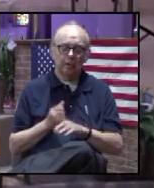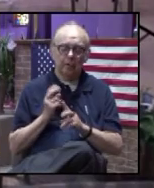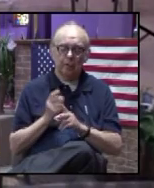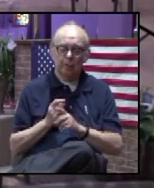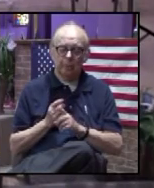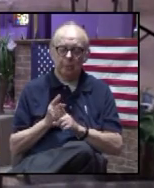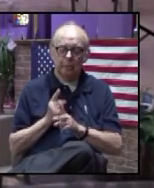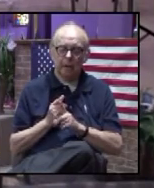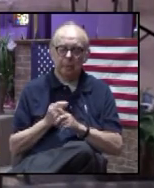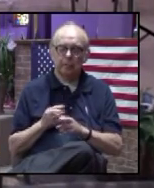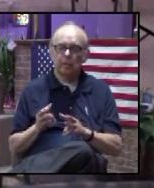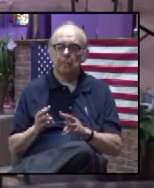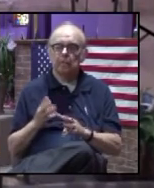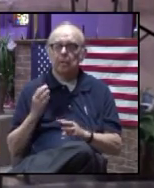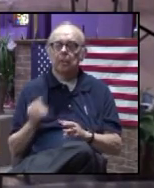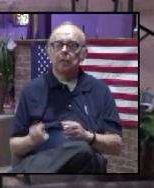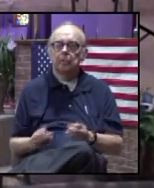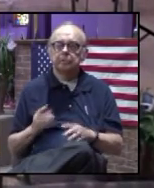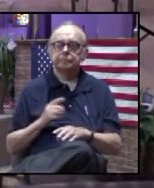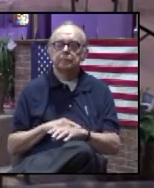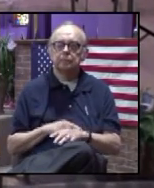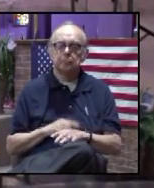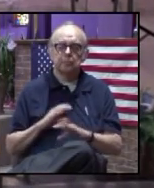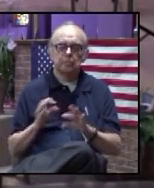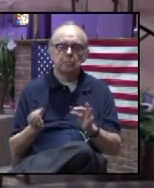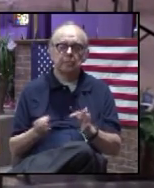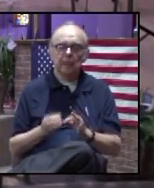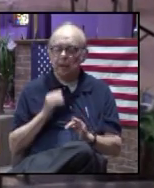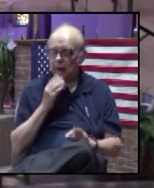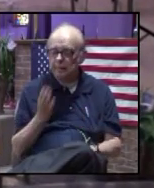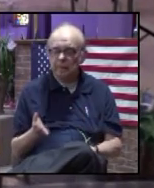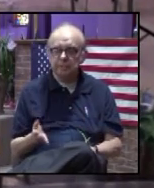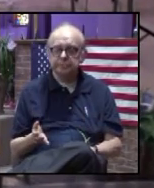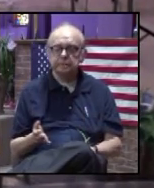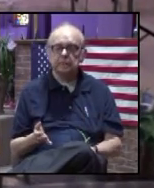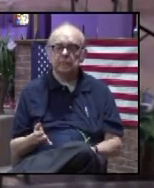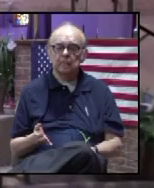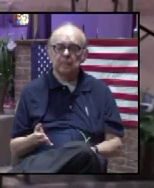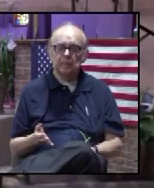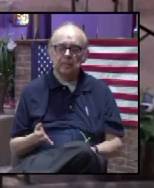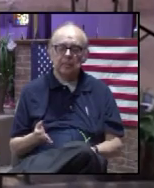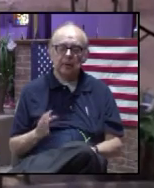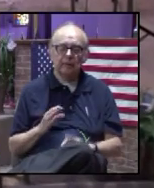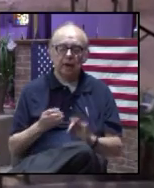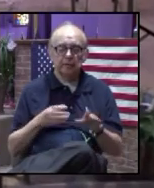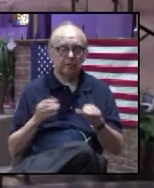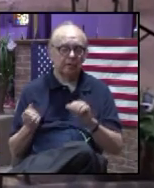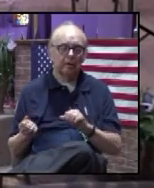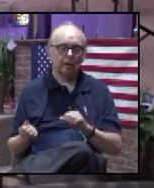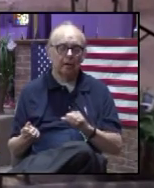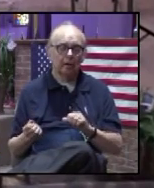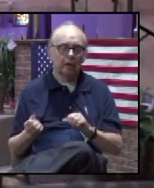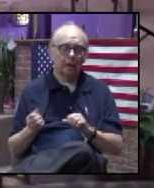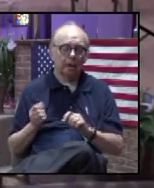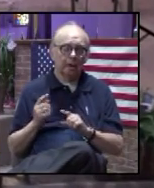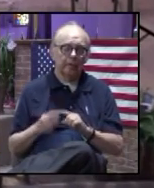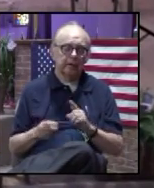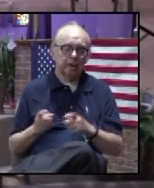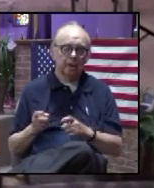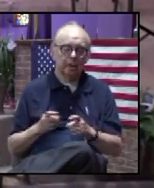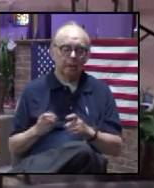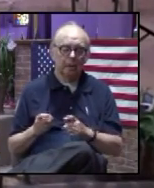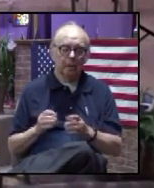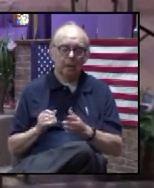way. Because many times those families are not there. They've left, and they can't handle